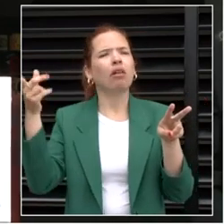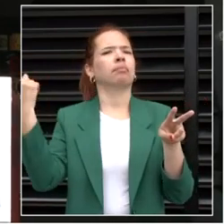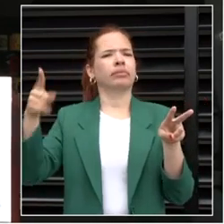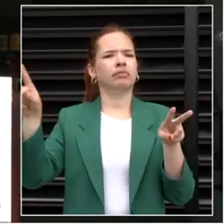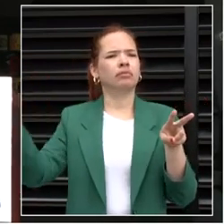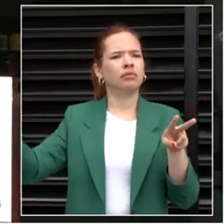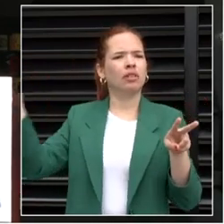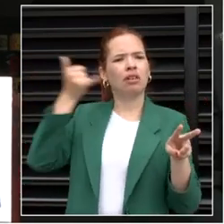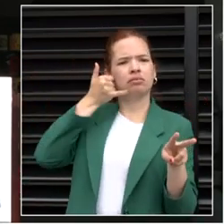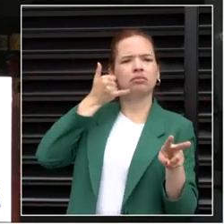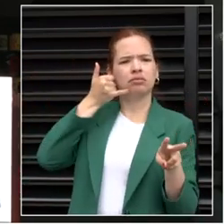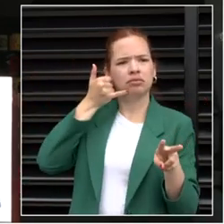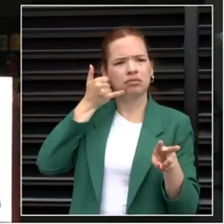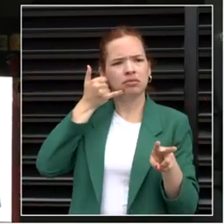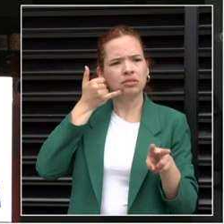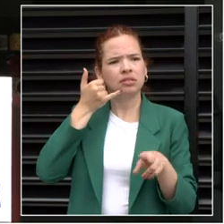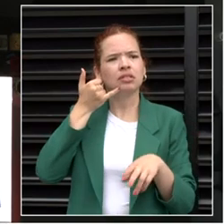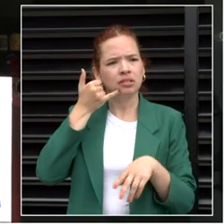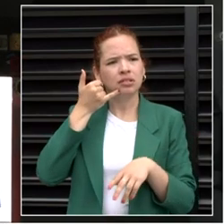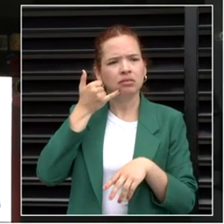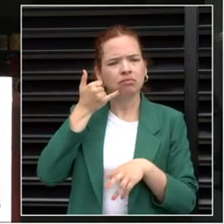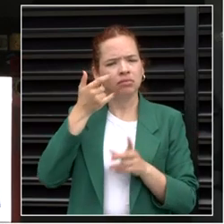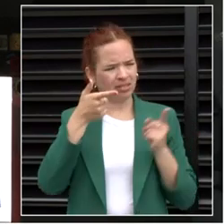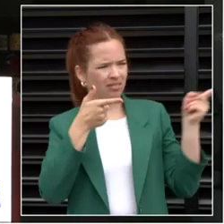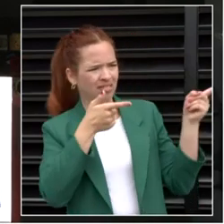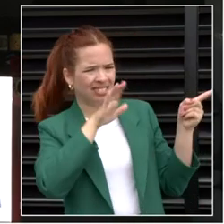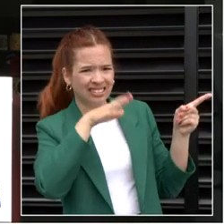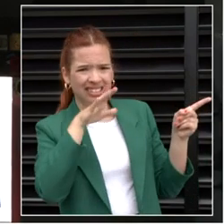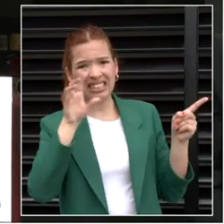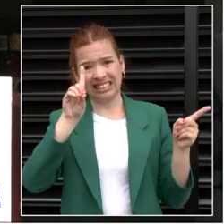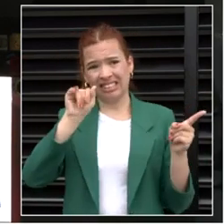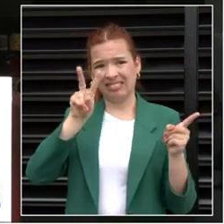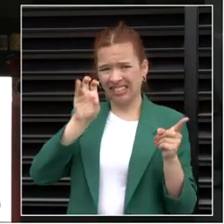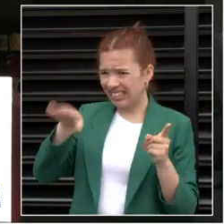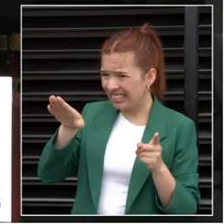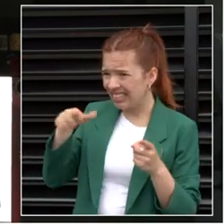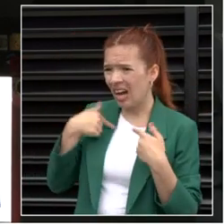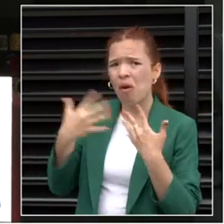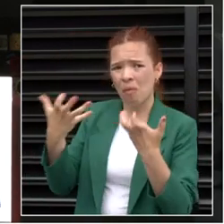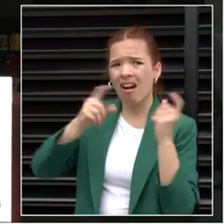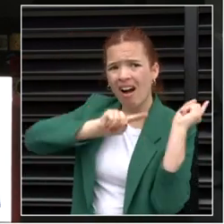this was a prank, but after 5 minutes realized, wow. And I thought,